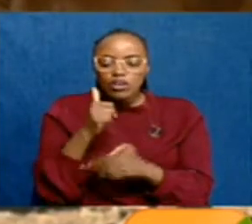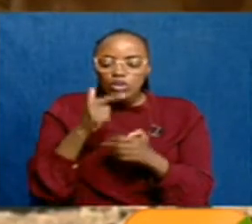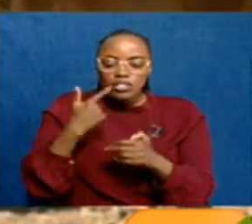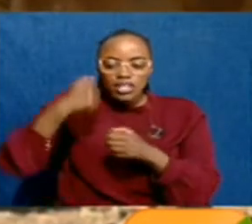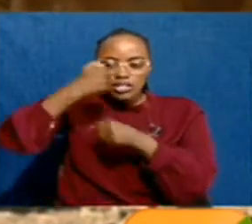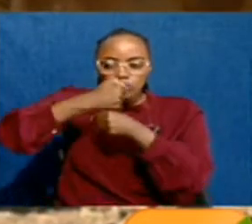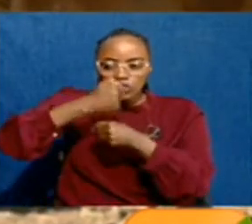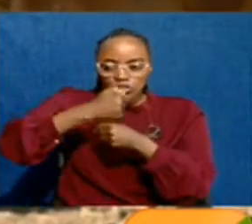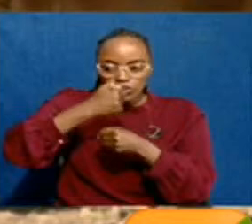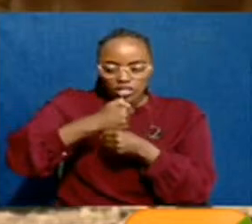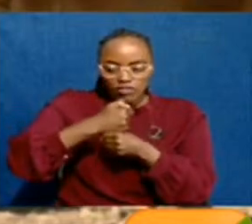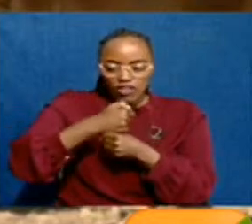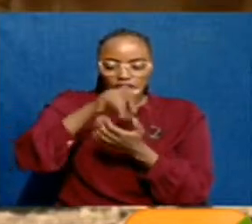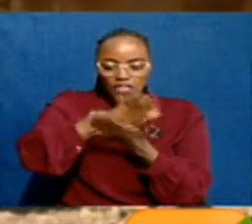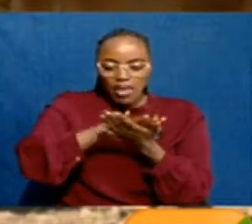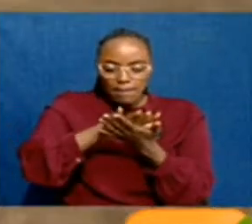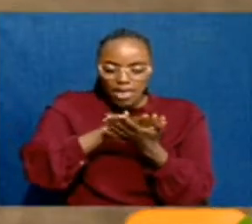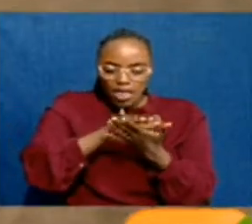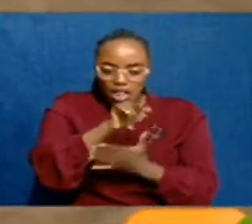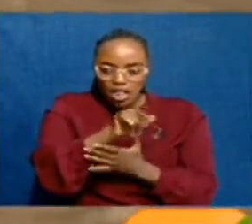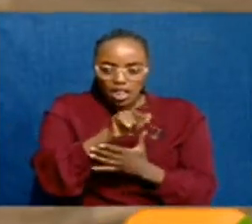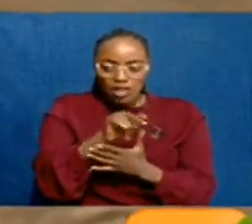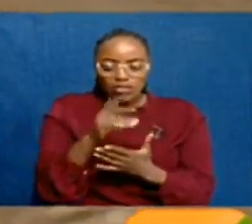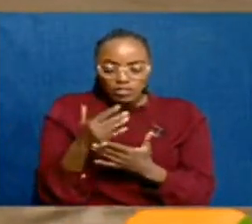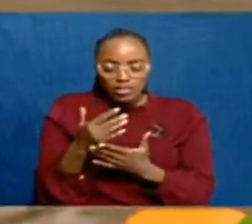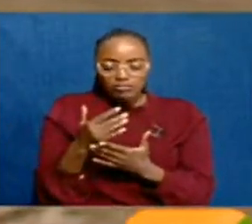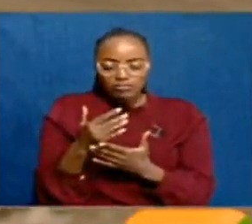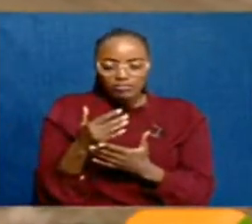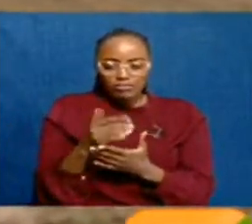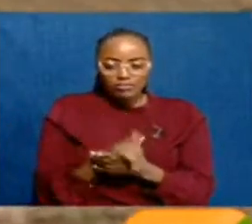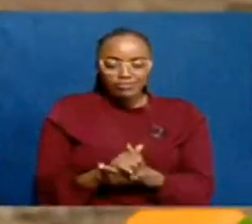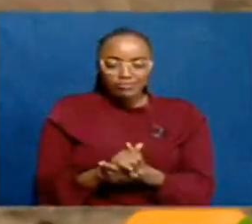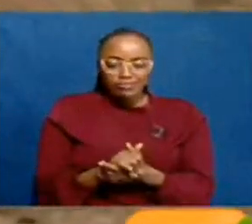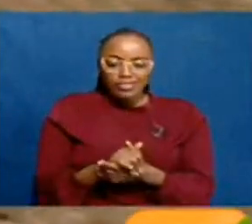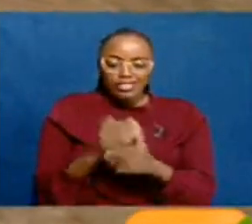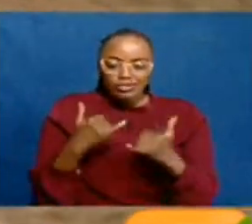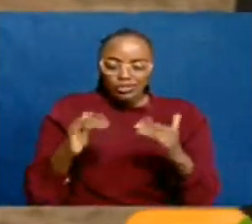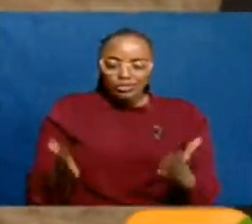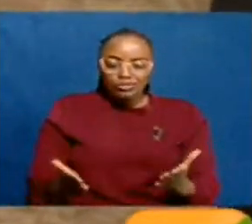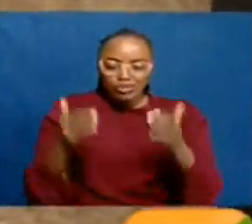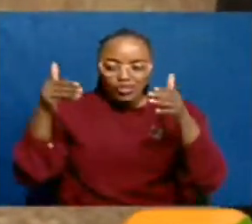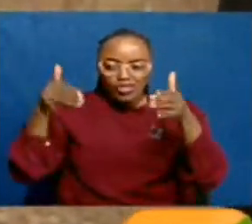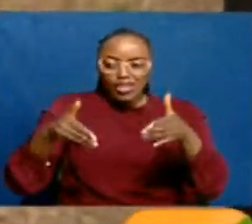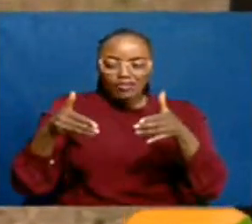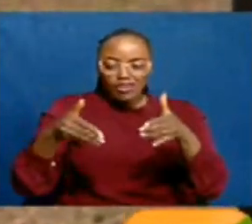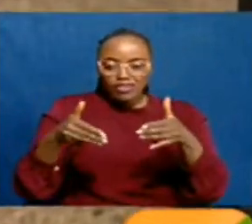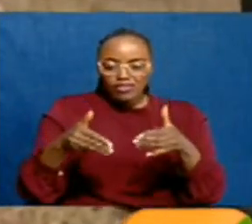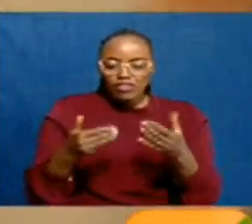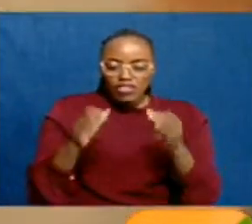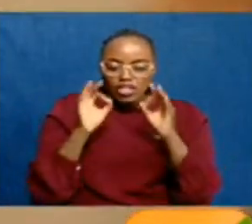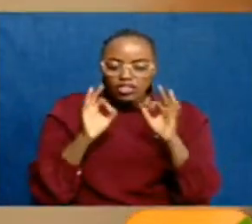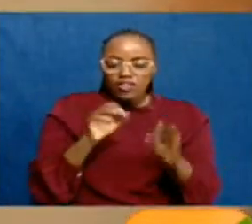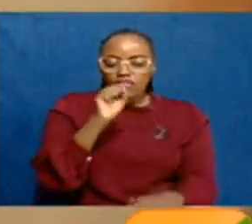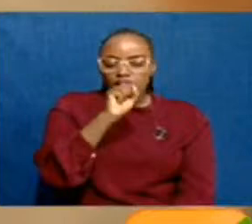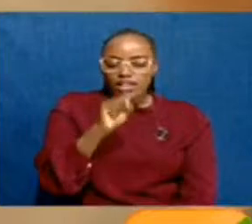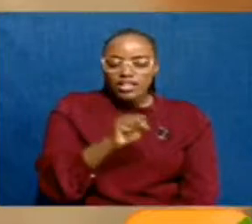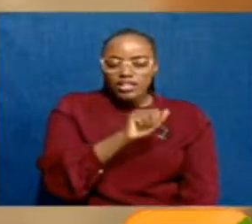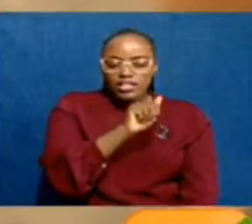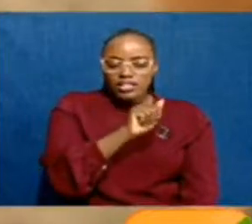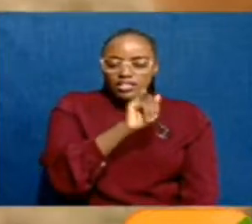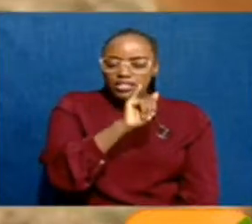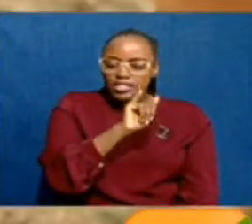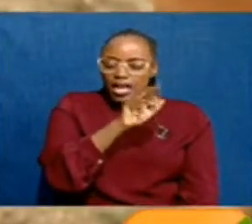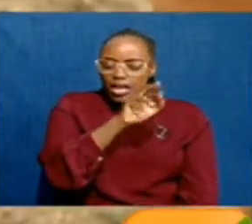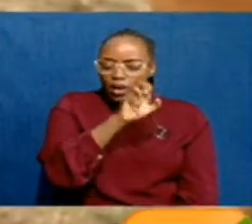doing pasture-based systems. By enhancing the availability of superior Sahiwal genetics,